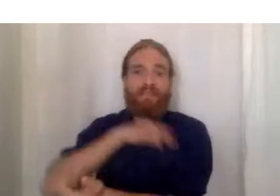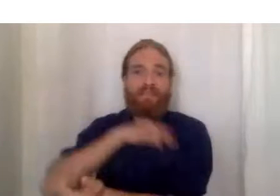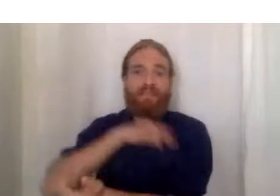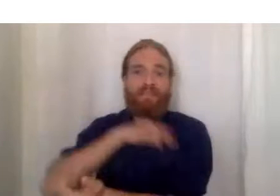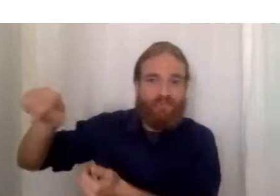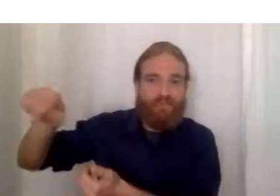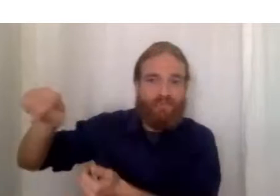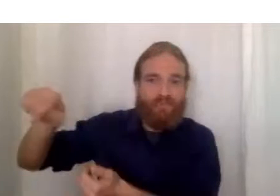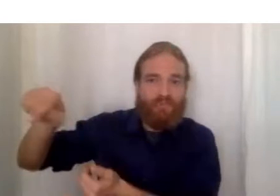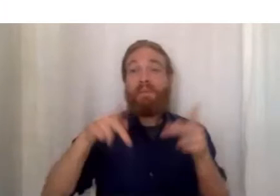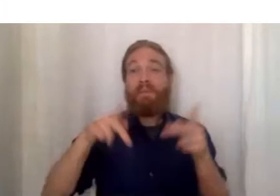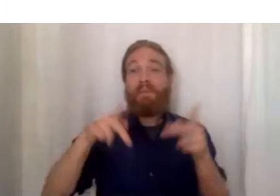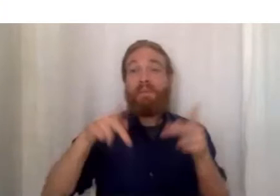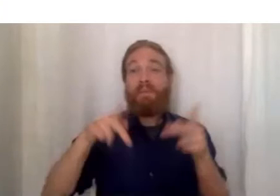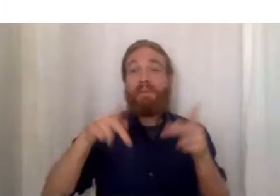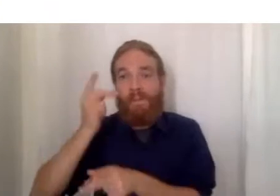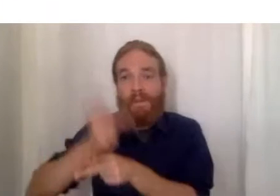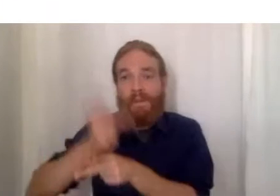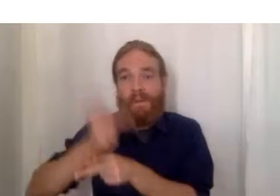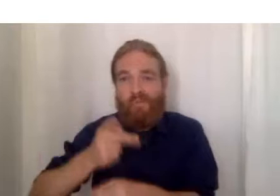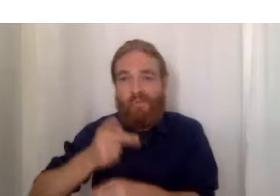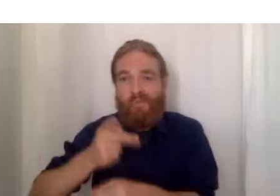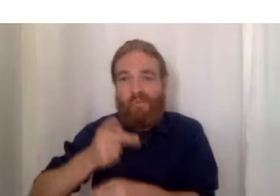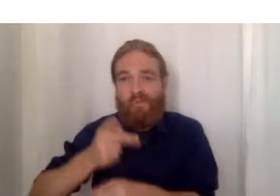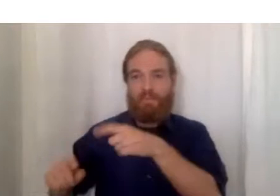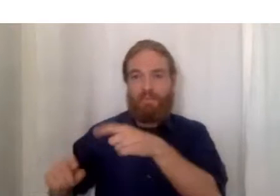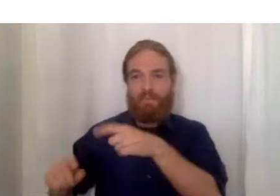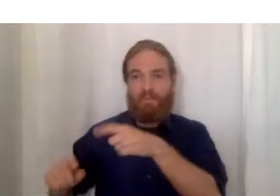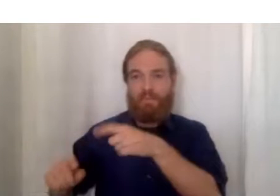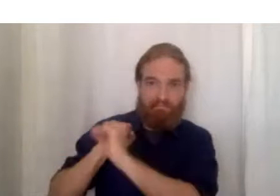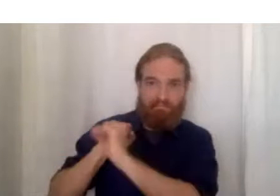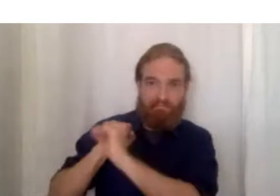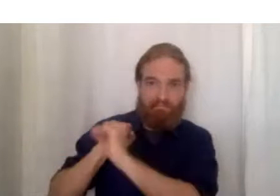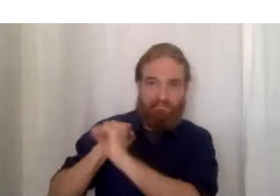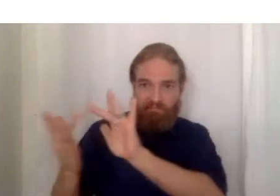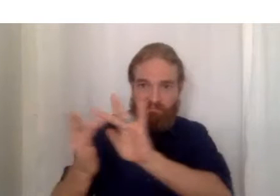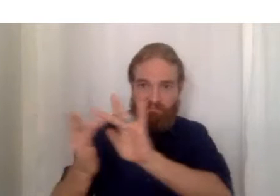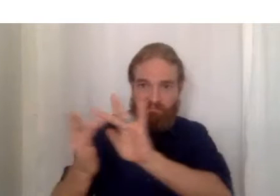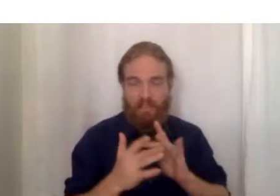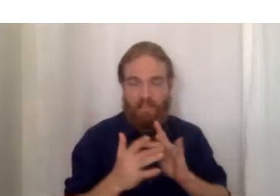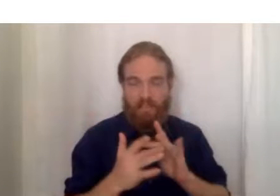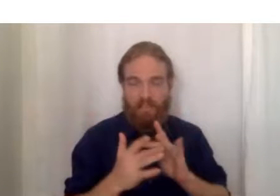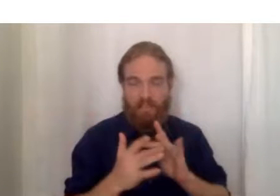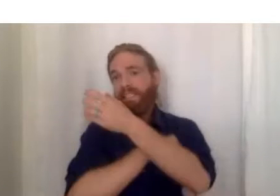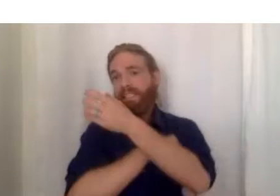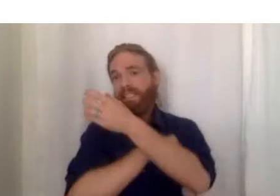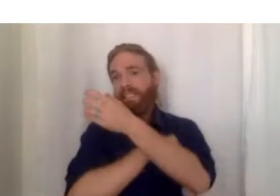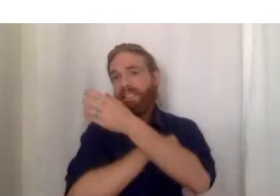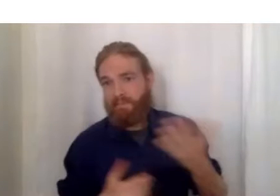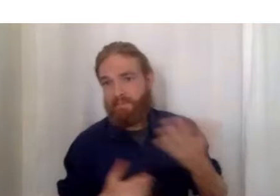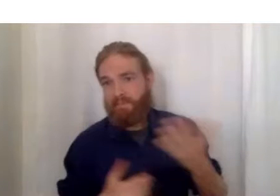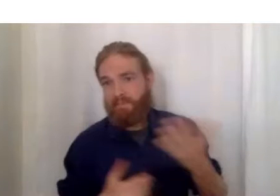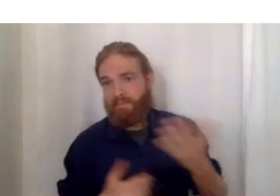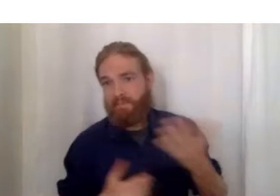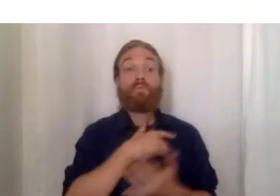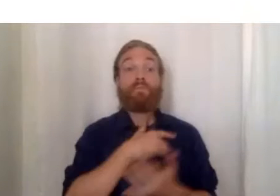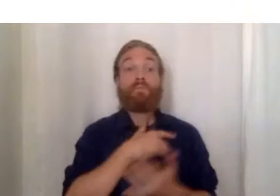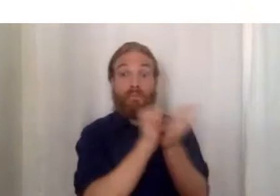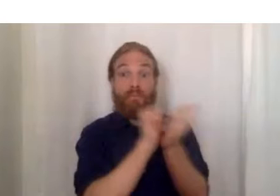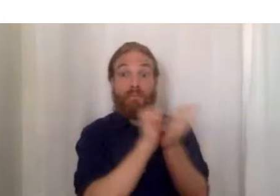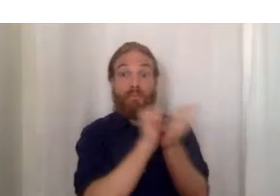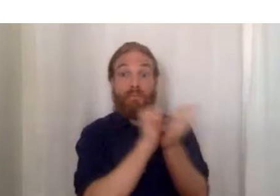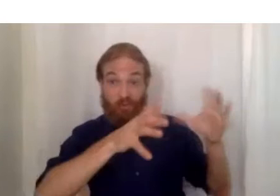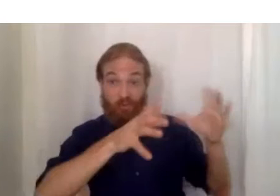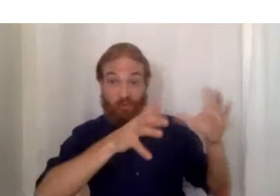vaccination. For some time, we've been coordinating with these groups that they can come to public health and pick up vaccine